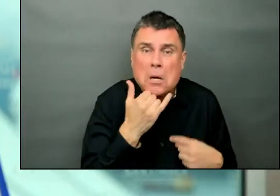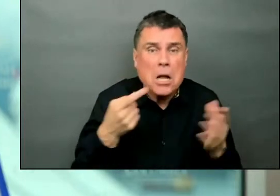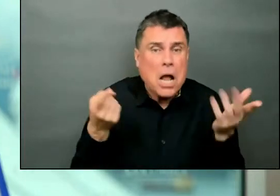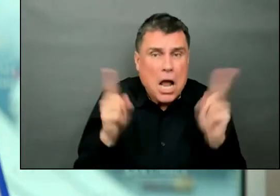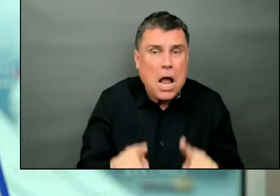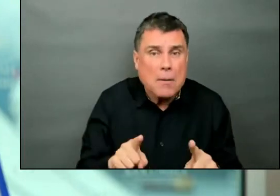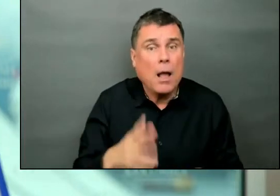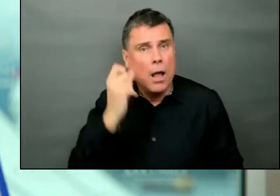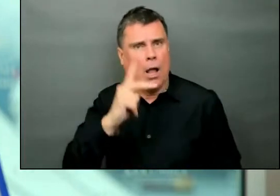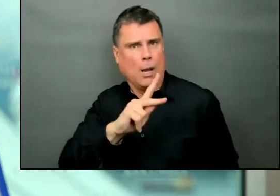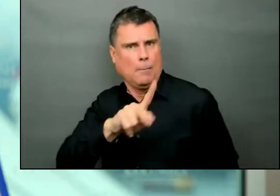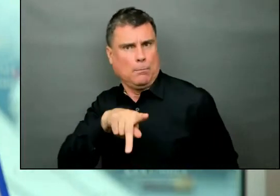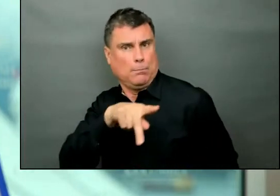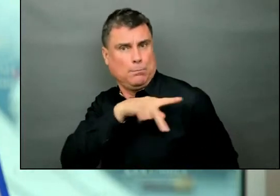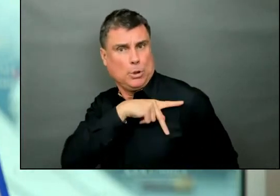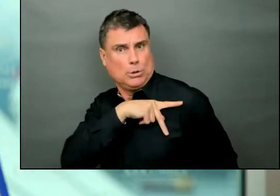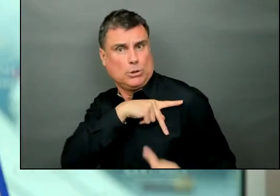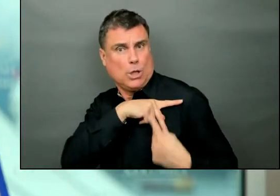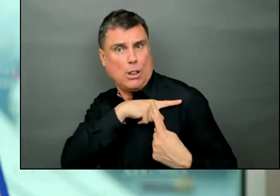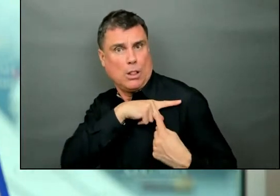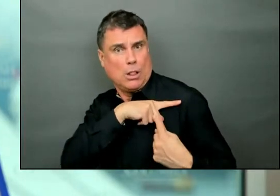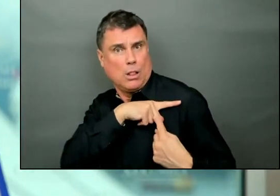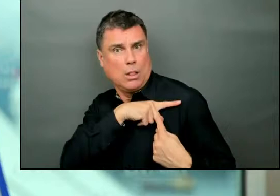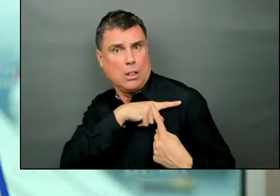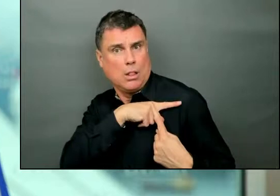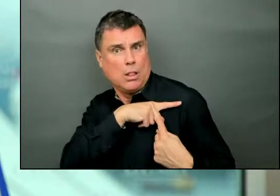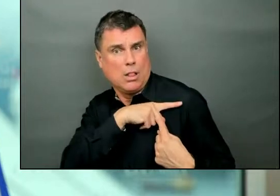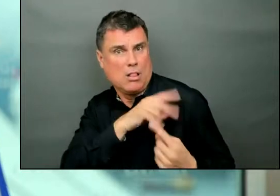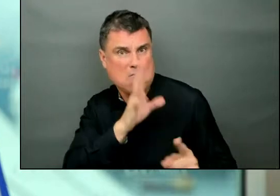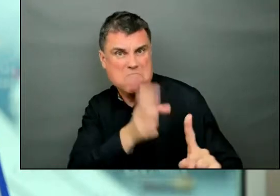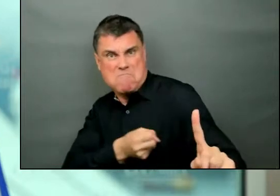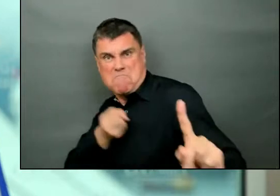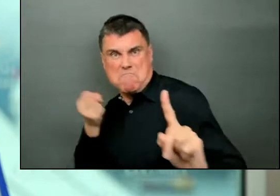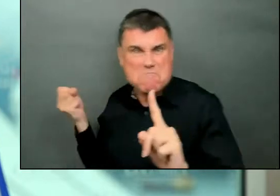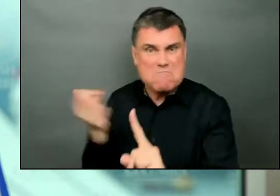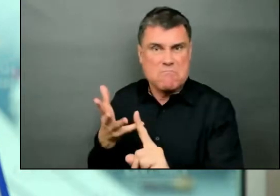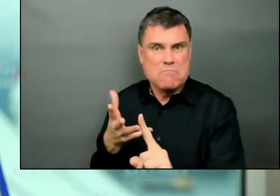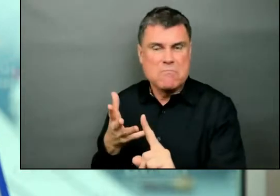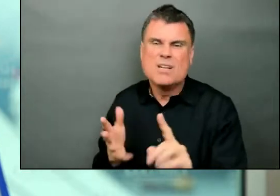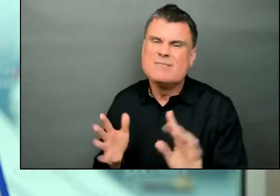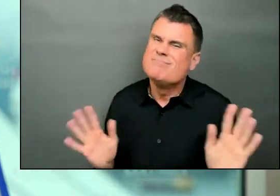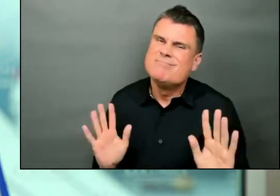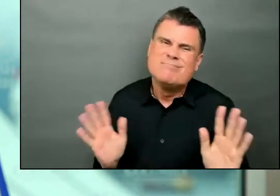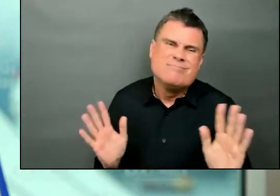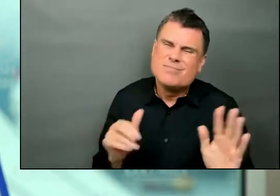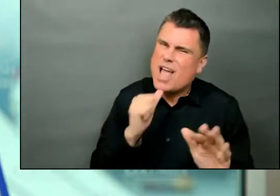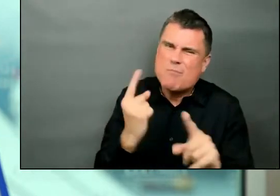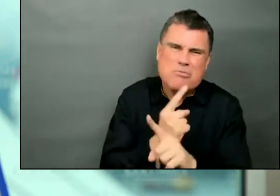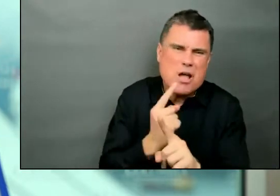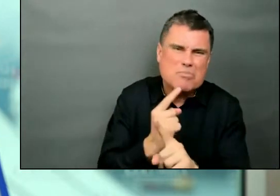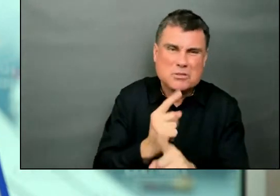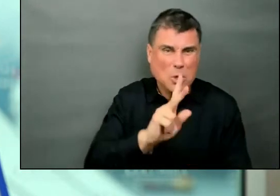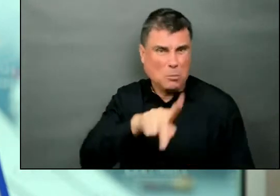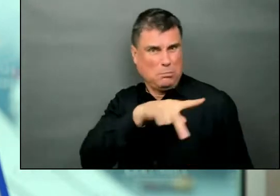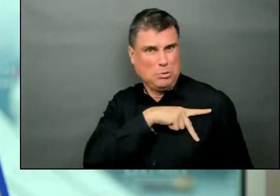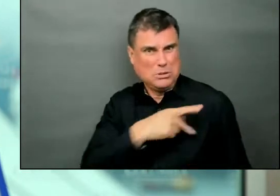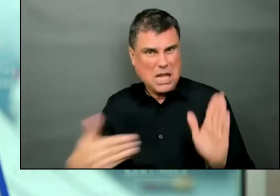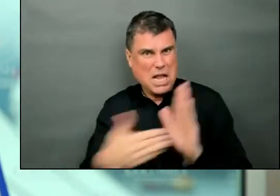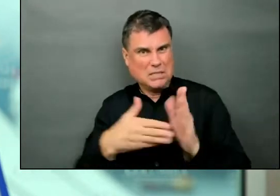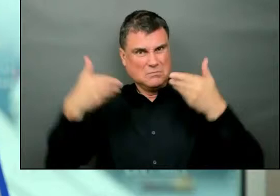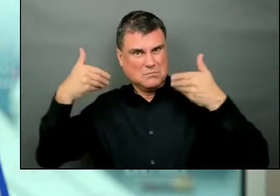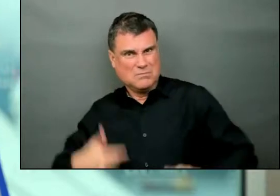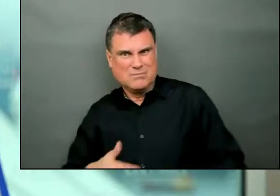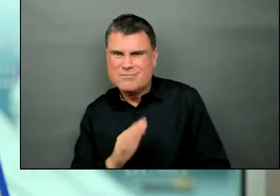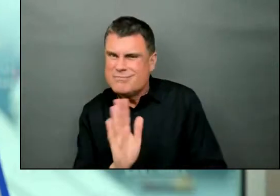unacceptable. And I just want to say, because I have the opportunity to meet with